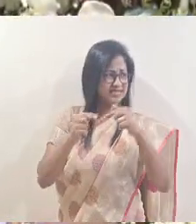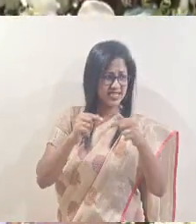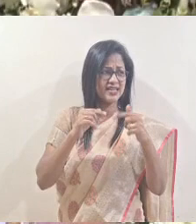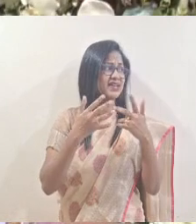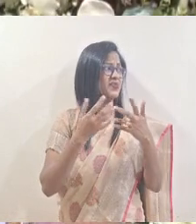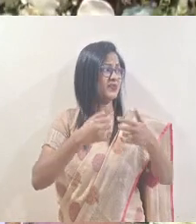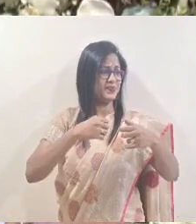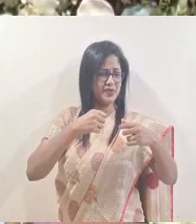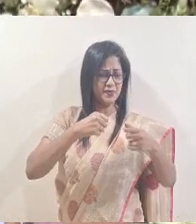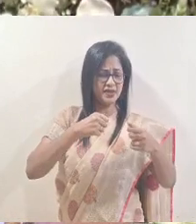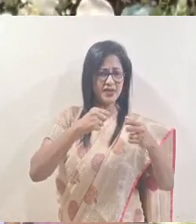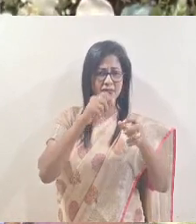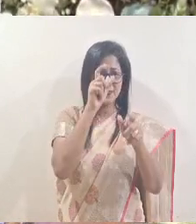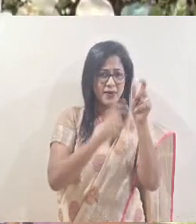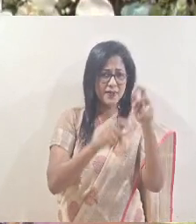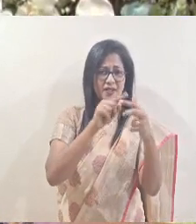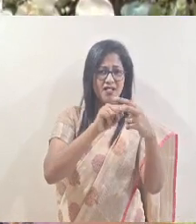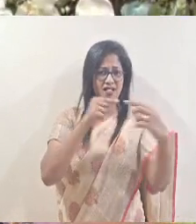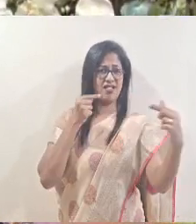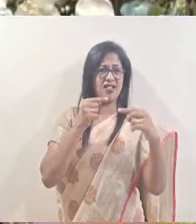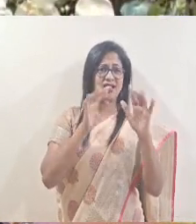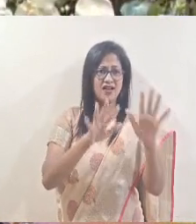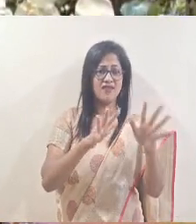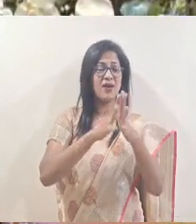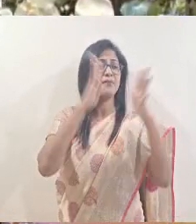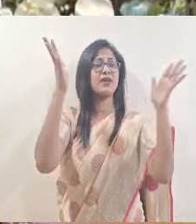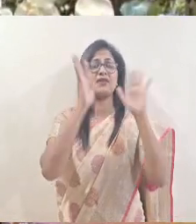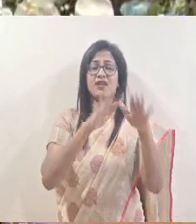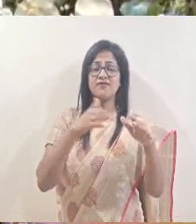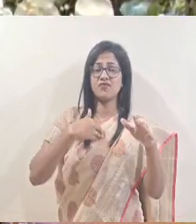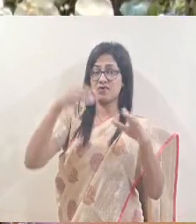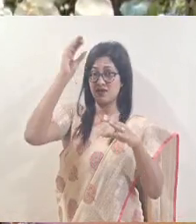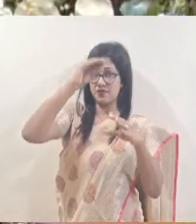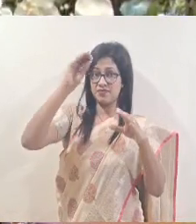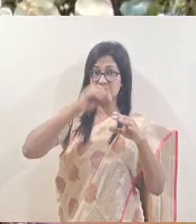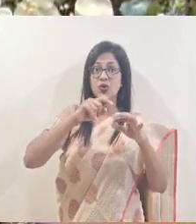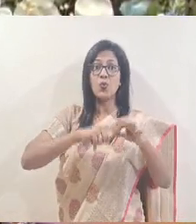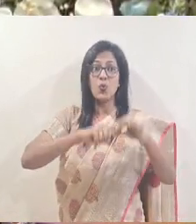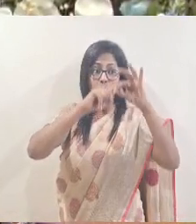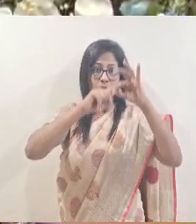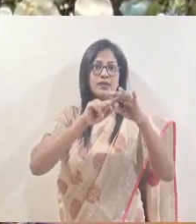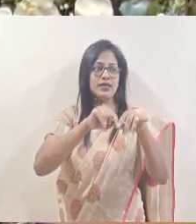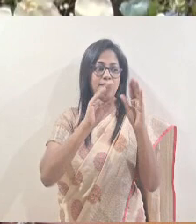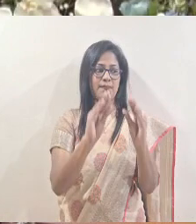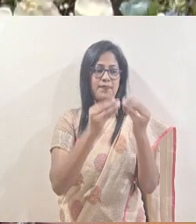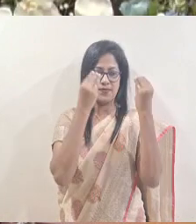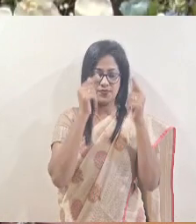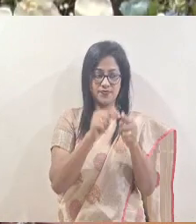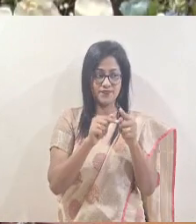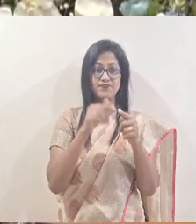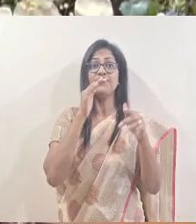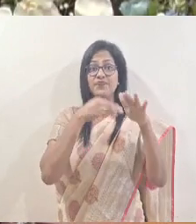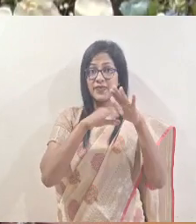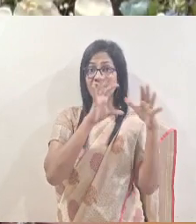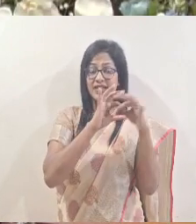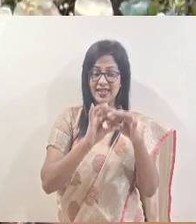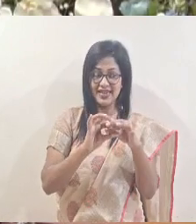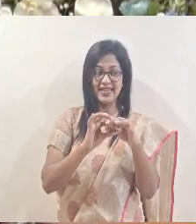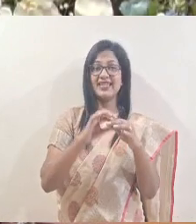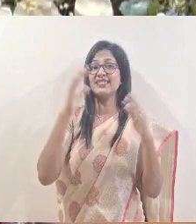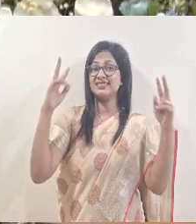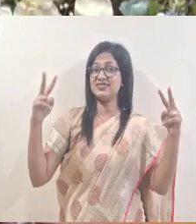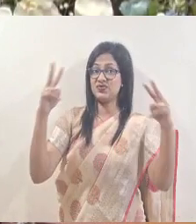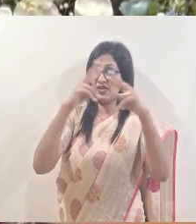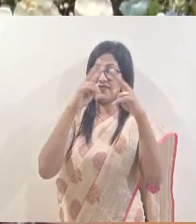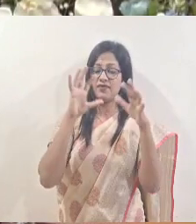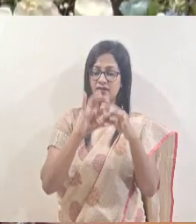there, vehicular and passenger conflicts were abundant there. So our objective was to improve it qualitatively, and towards that end, we actually recommended giving